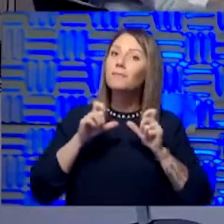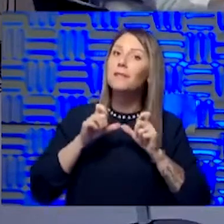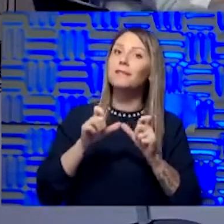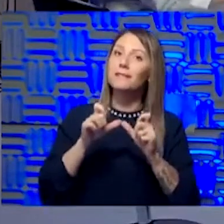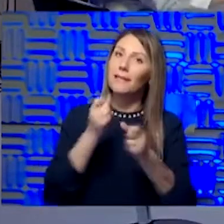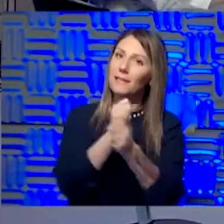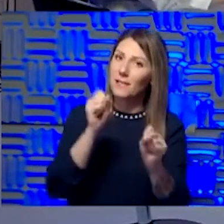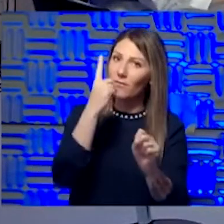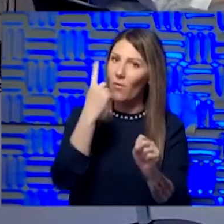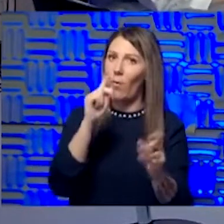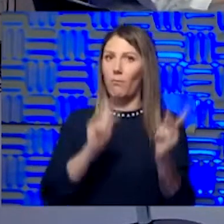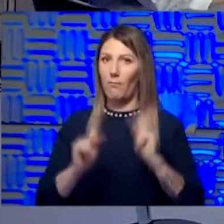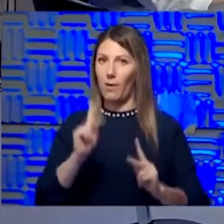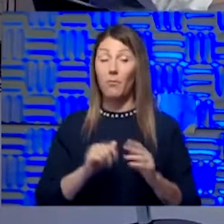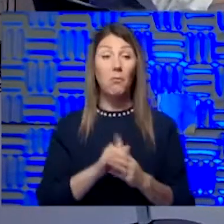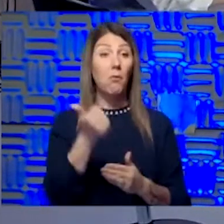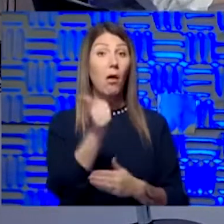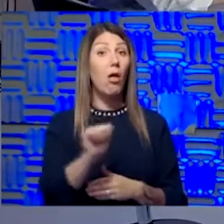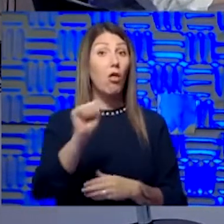Yeah. Other questions today?